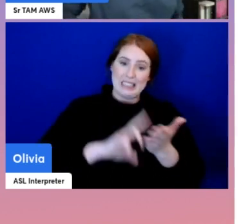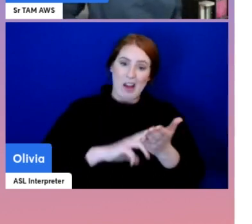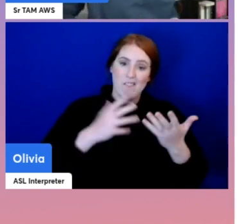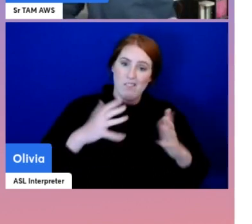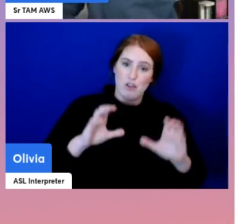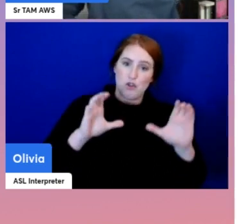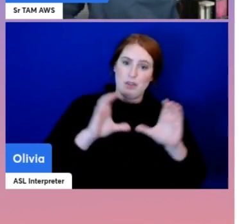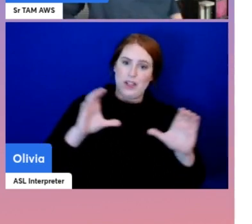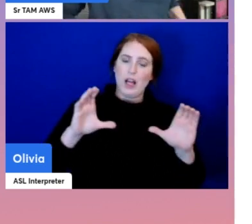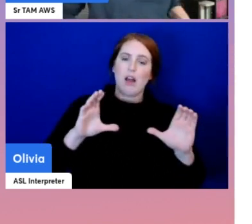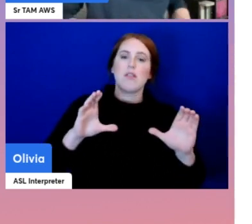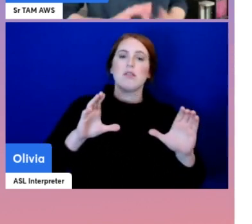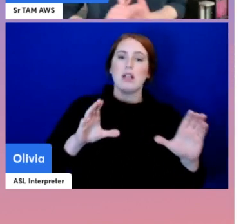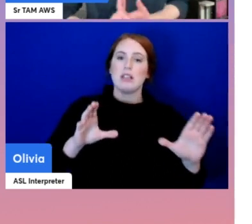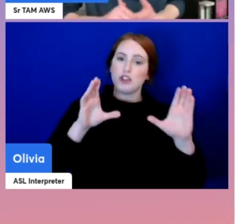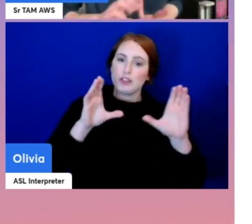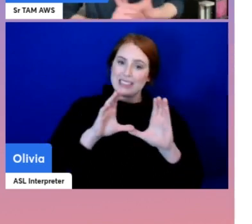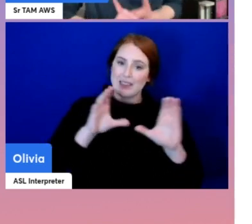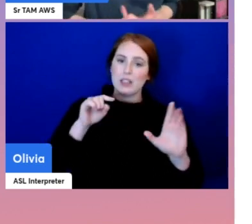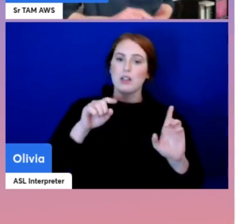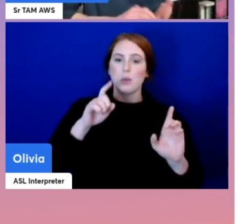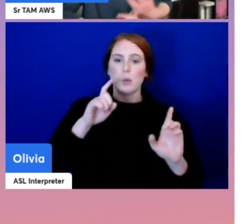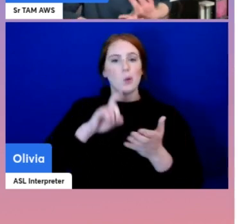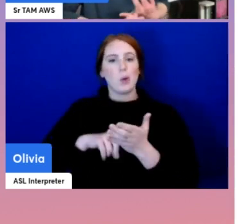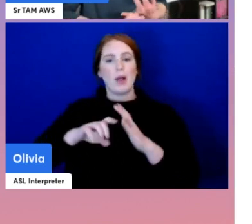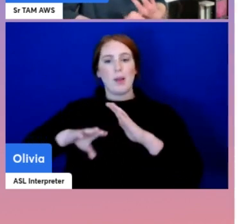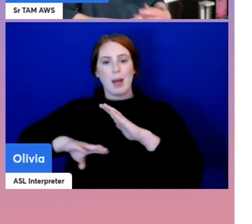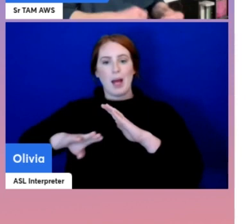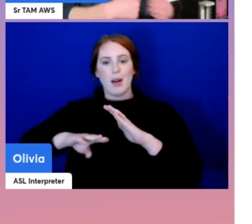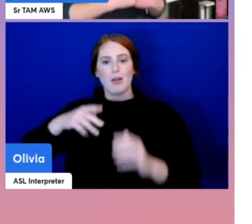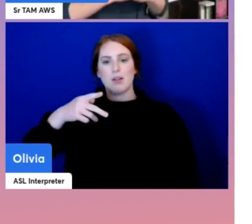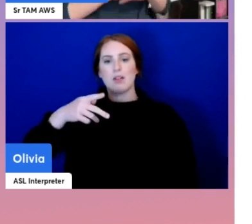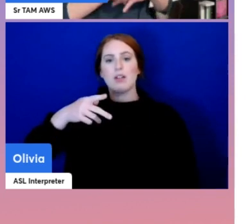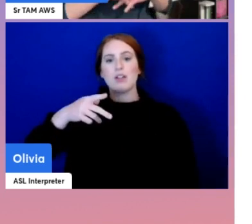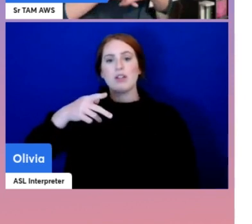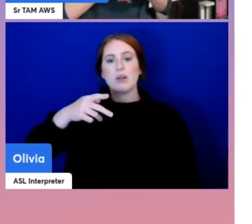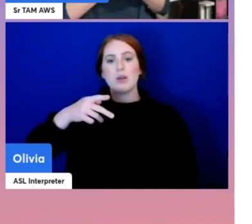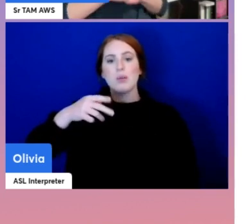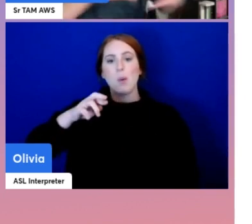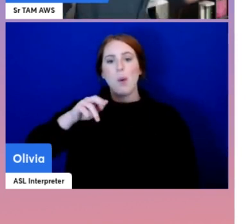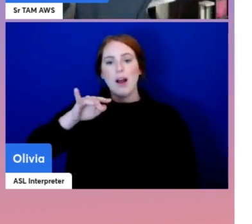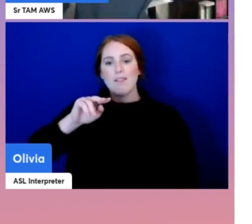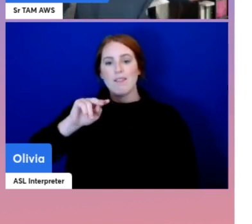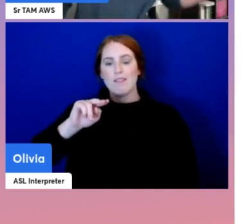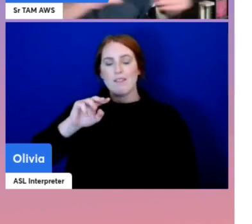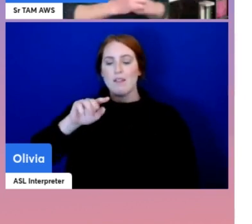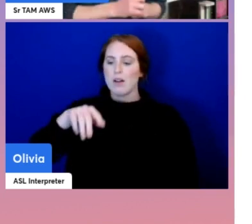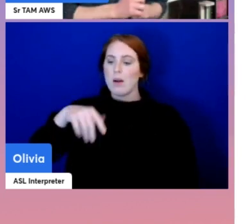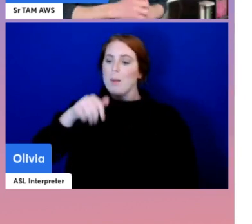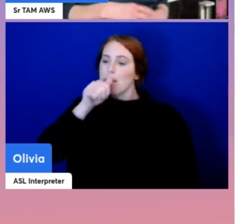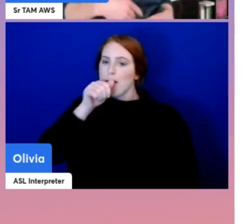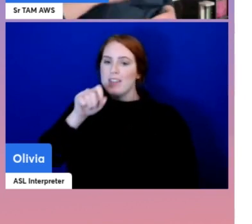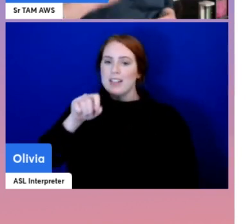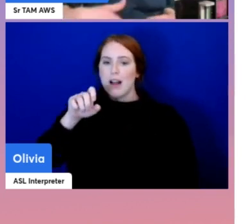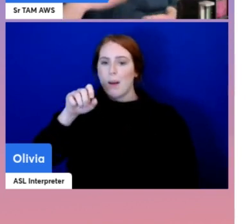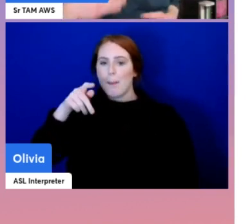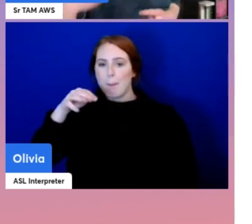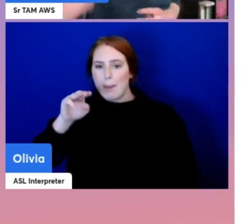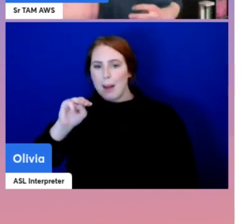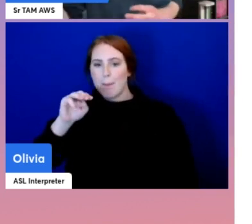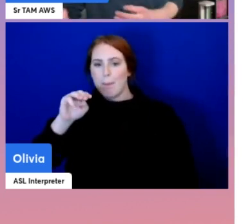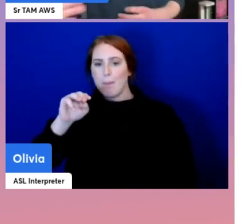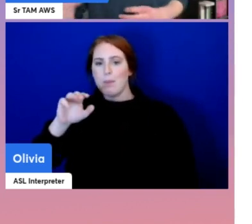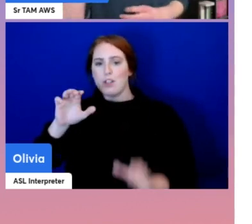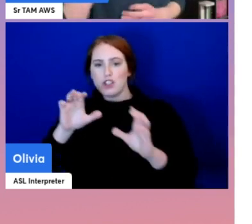notice here in the bottom, cert.pem, private.pem, chain.pem, those are the pieces that you need, right? Those